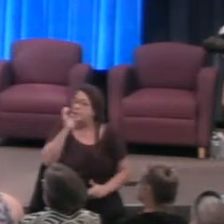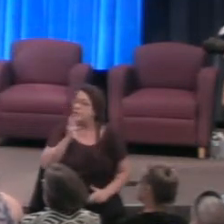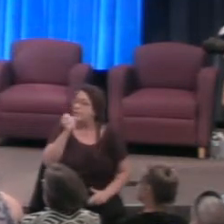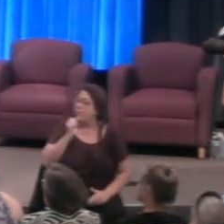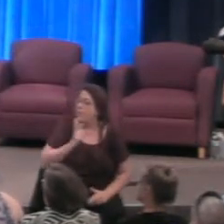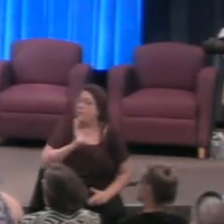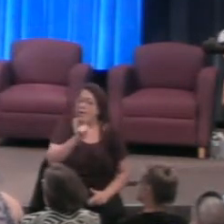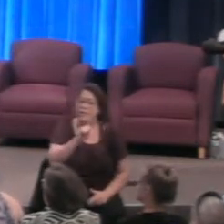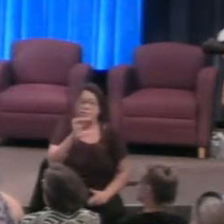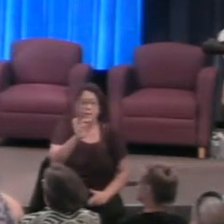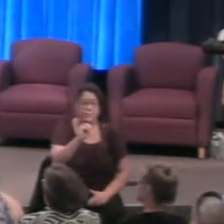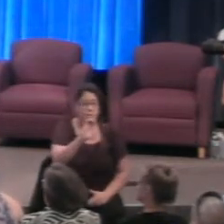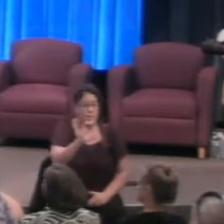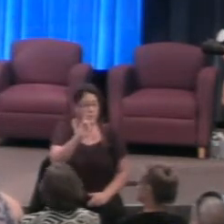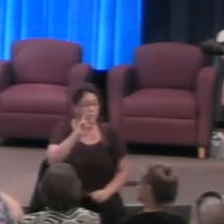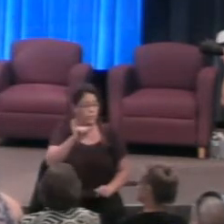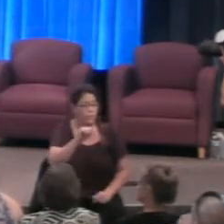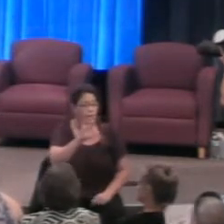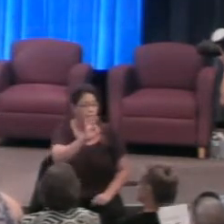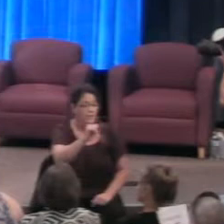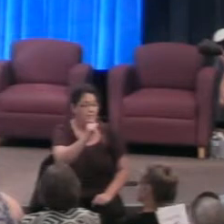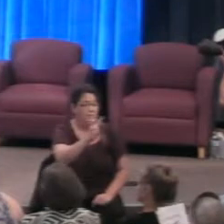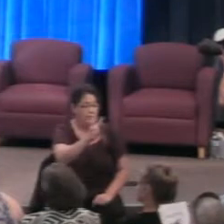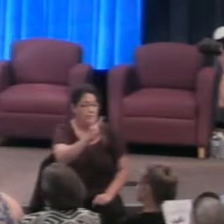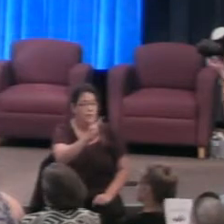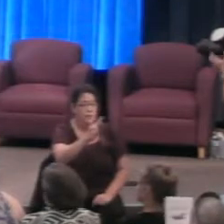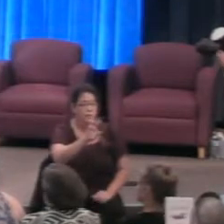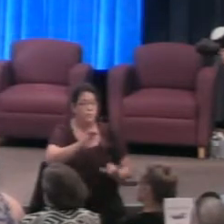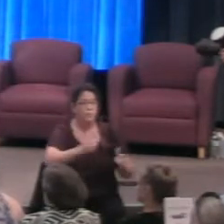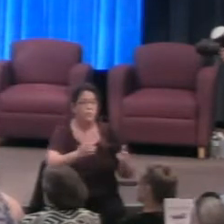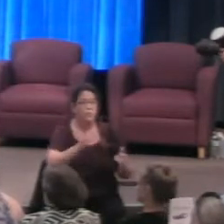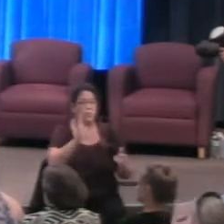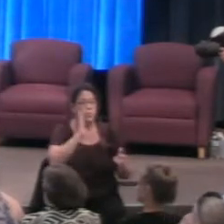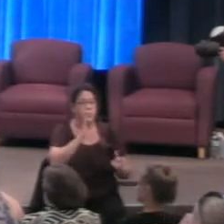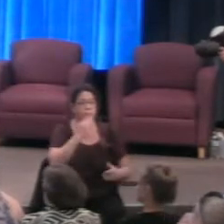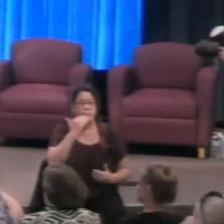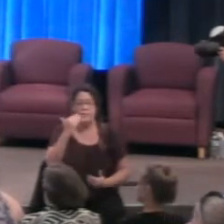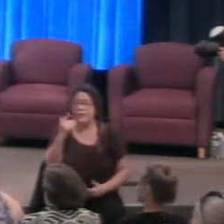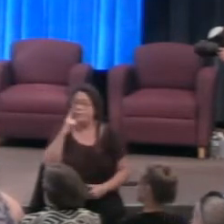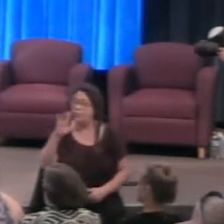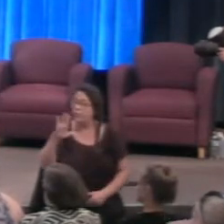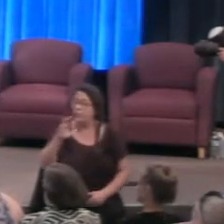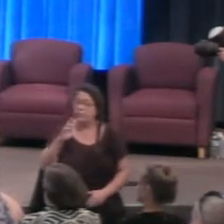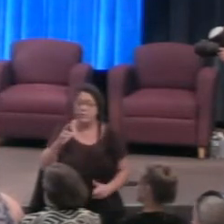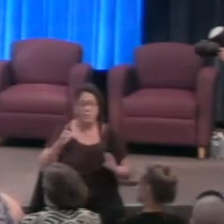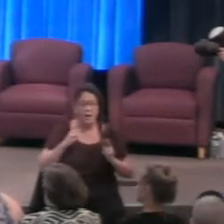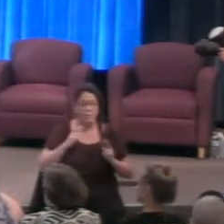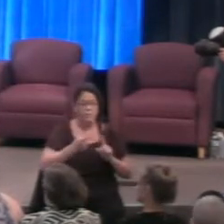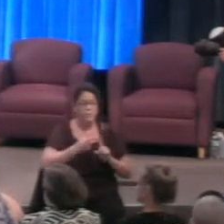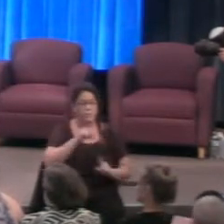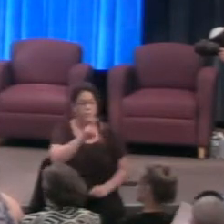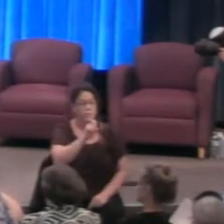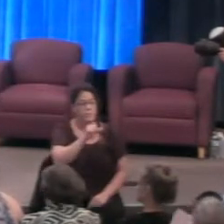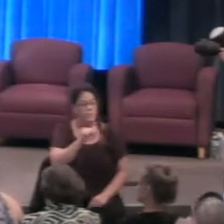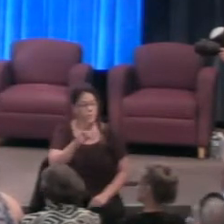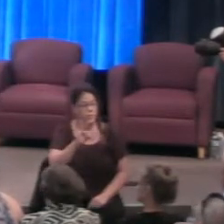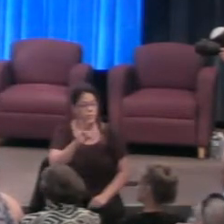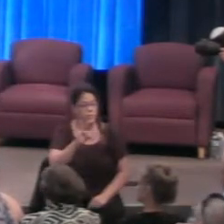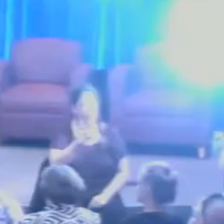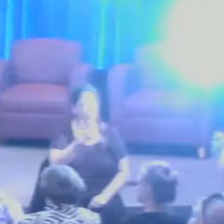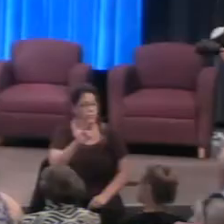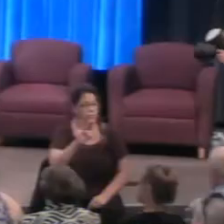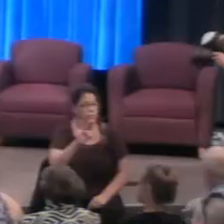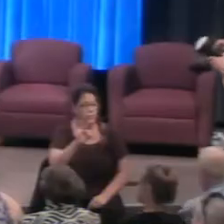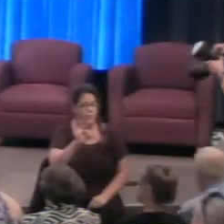Management Center's F-16 Division pay special tribute to Miss Janet Miller upon her retirement from the United States Air Force after more than